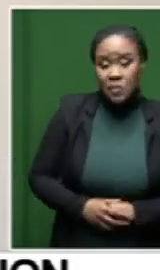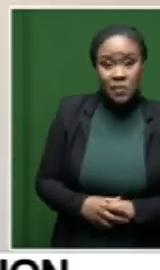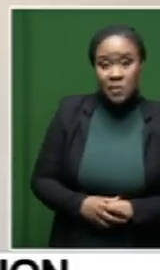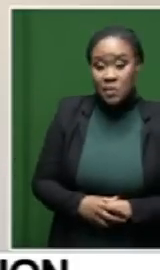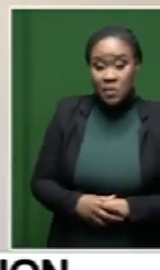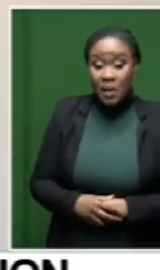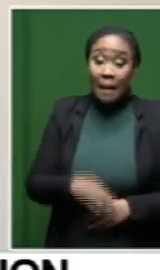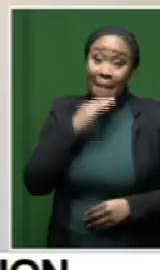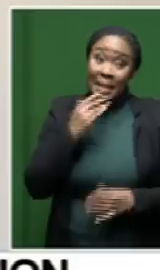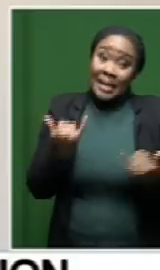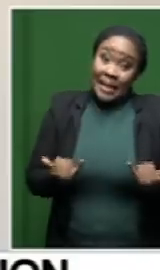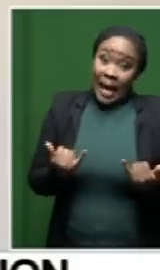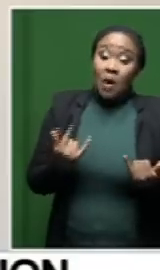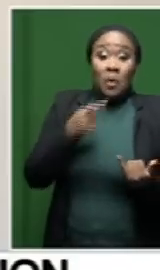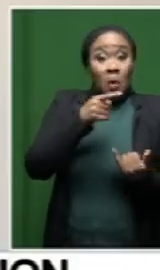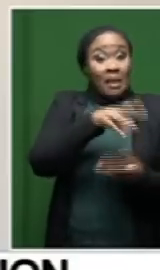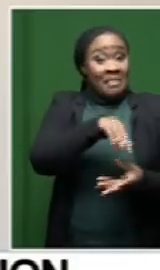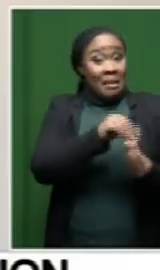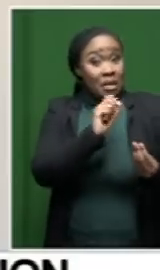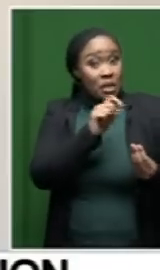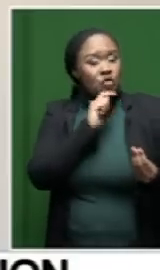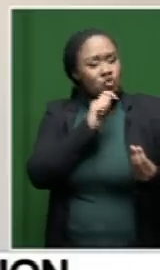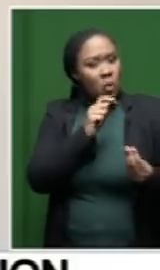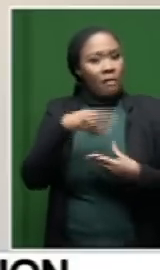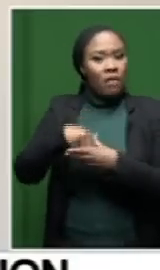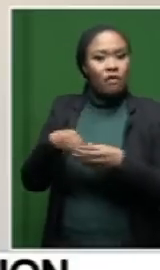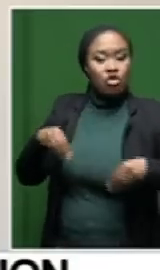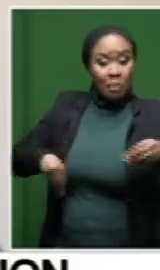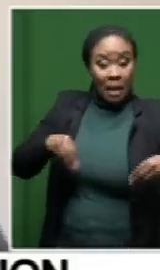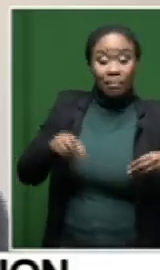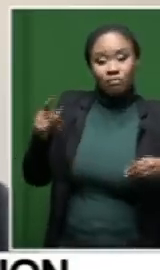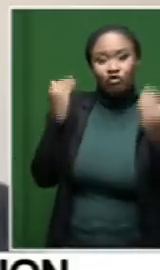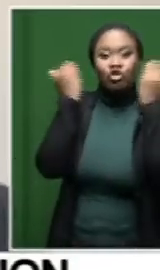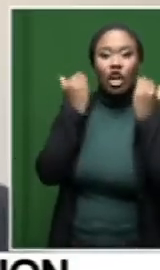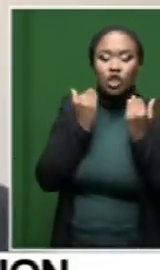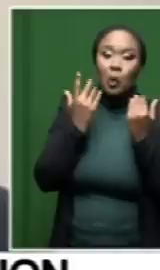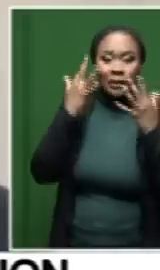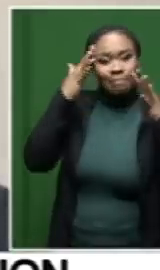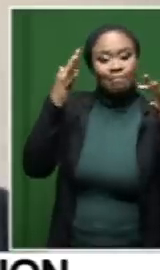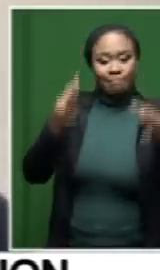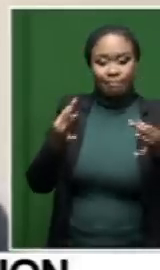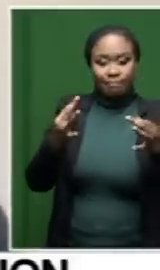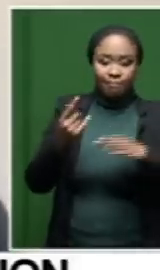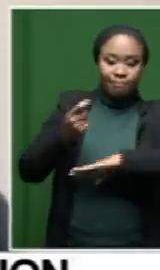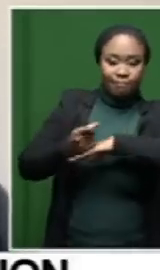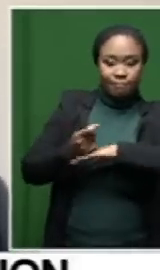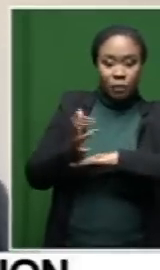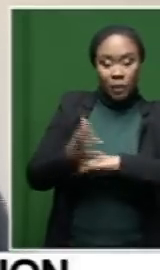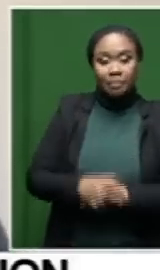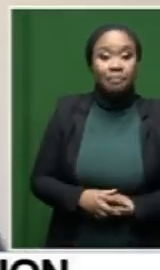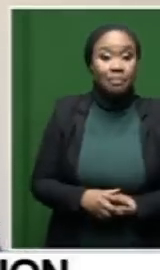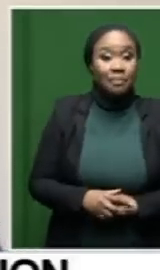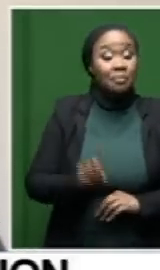is something that a judge in this country will establish. But the NPA and the